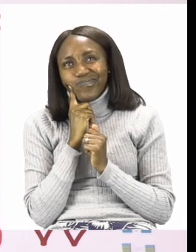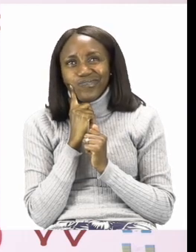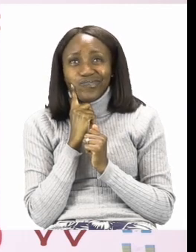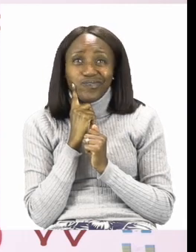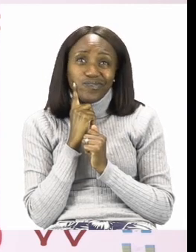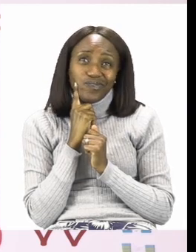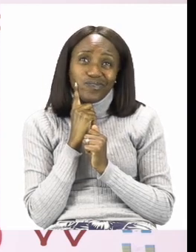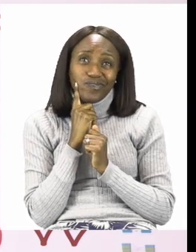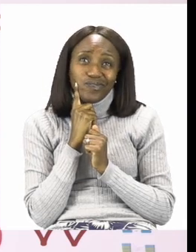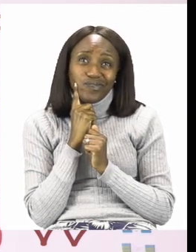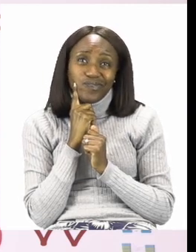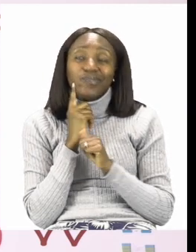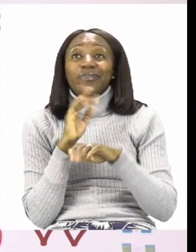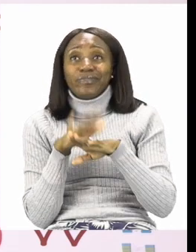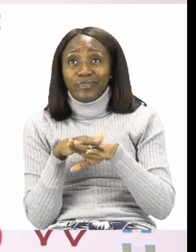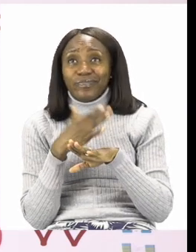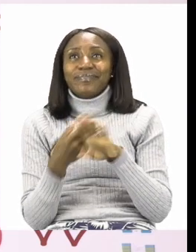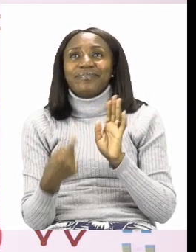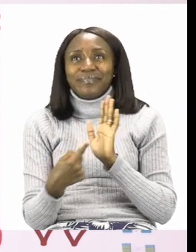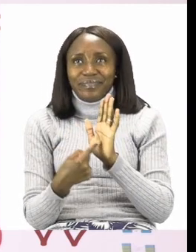Let's look at an example.